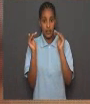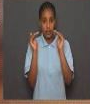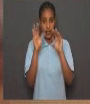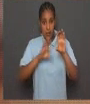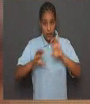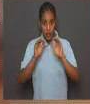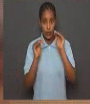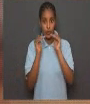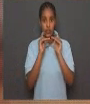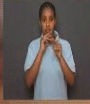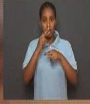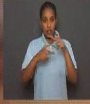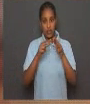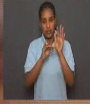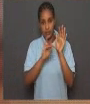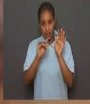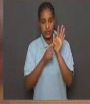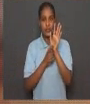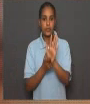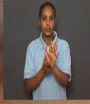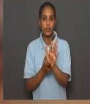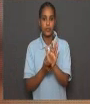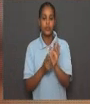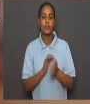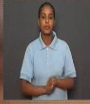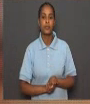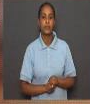the reaction looks like this.